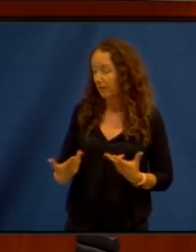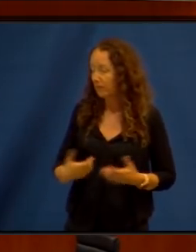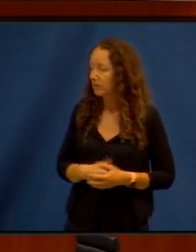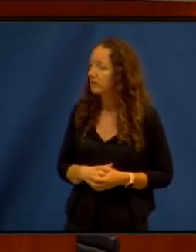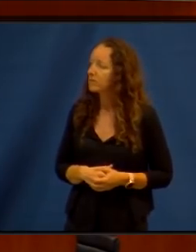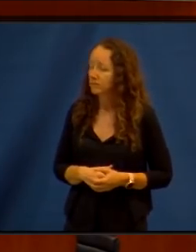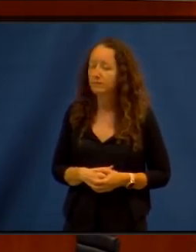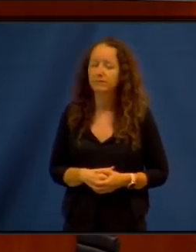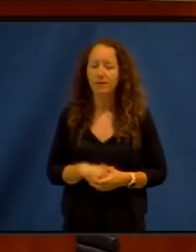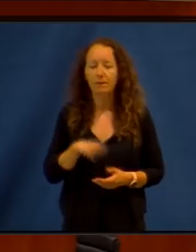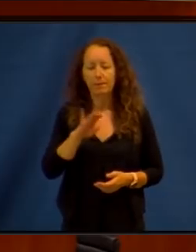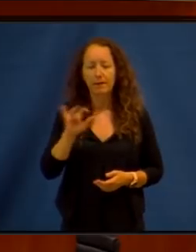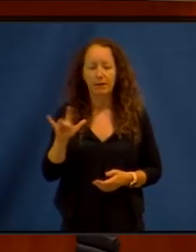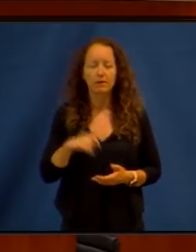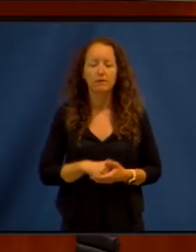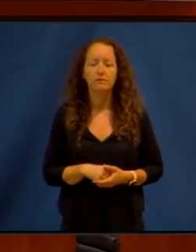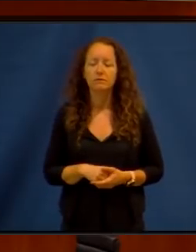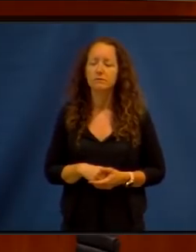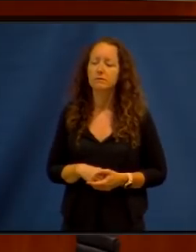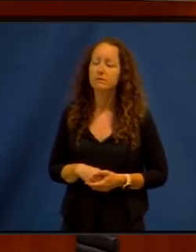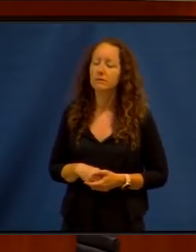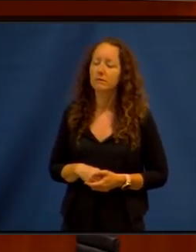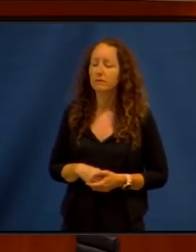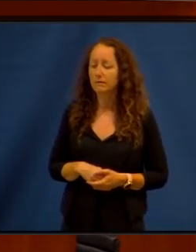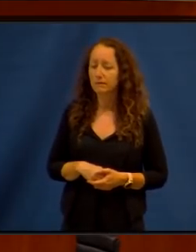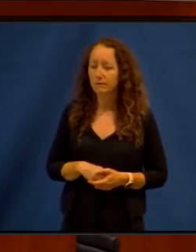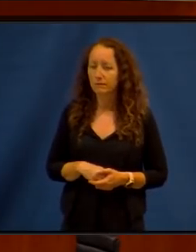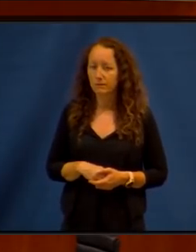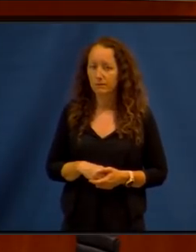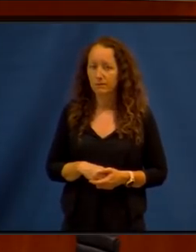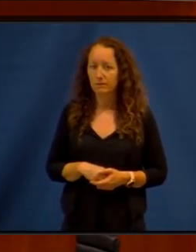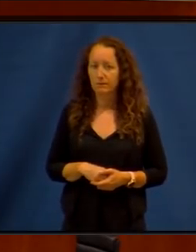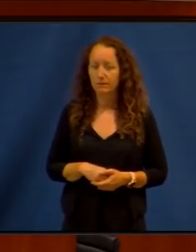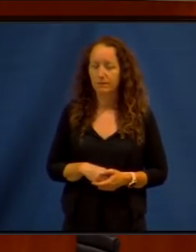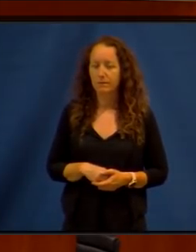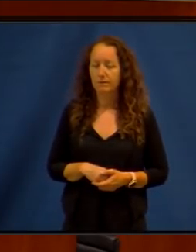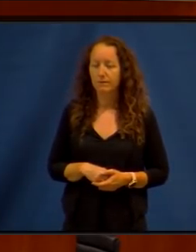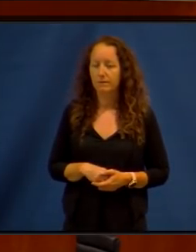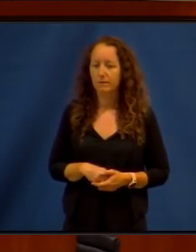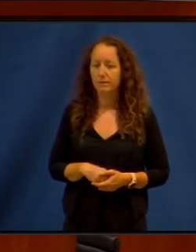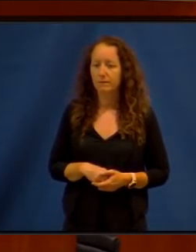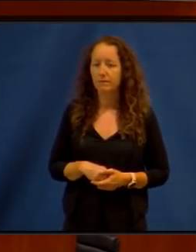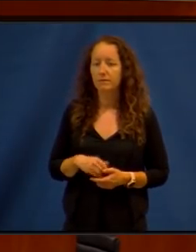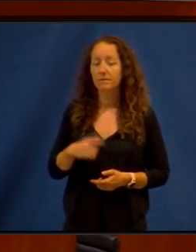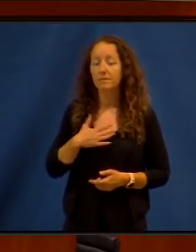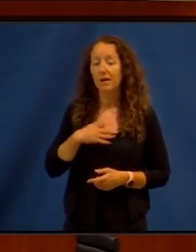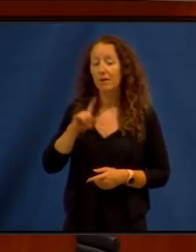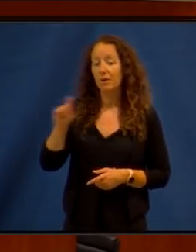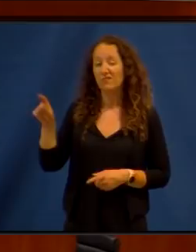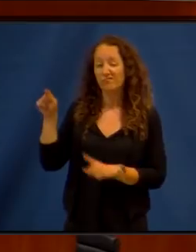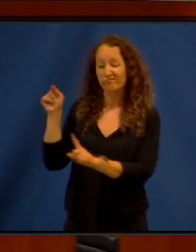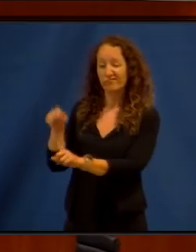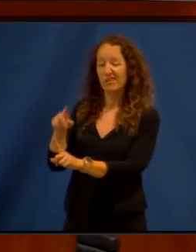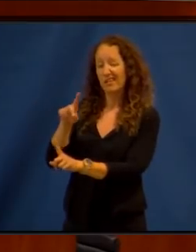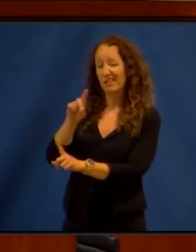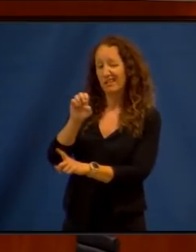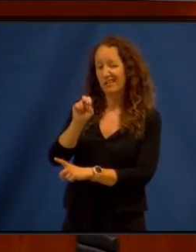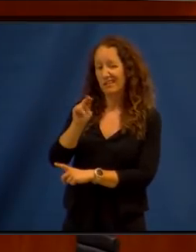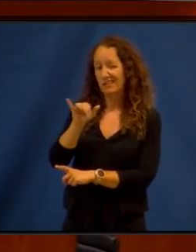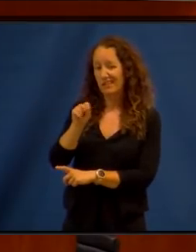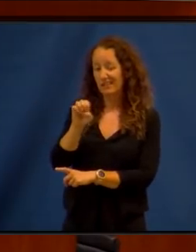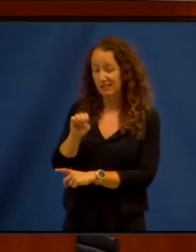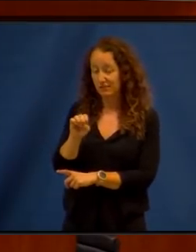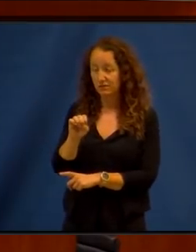Yes, Bill, go ahead. Okay. This is a question primarily for Denise. Have we made